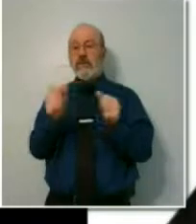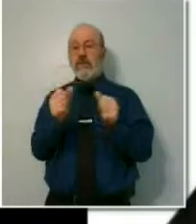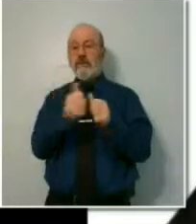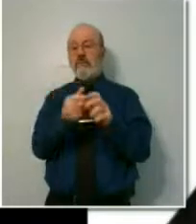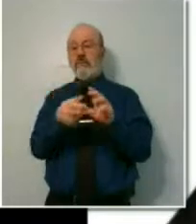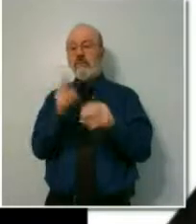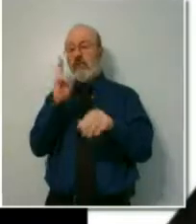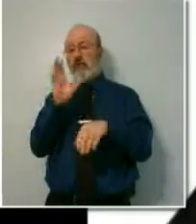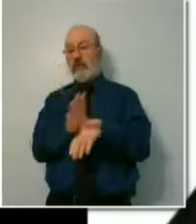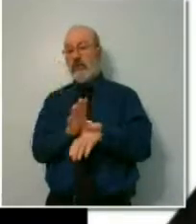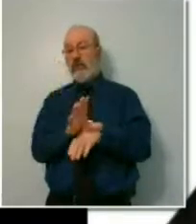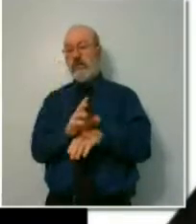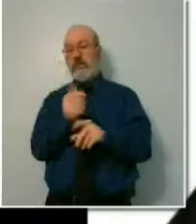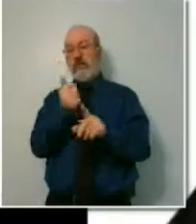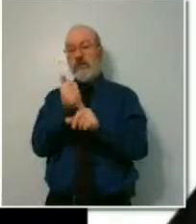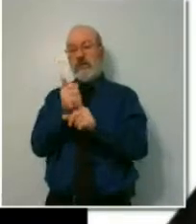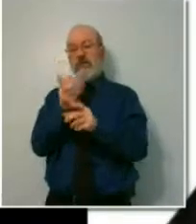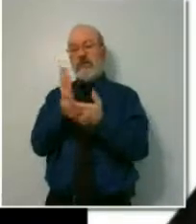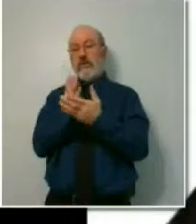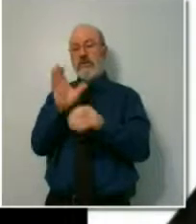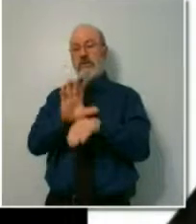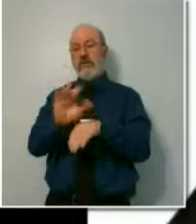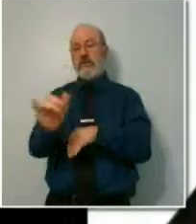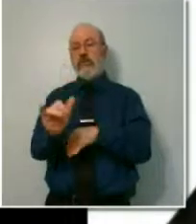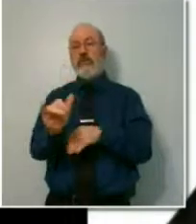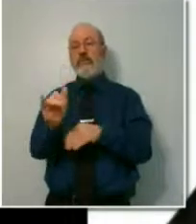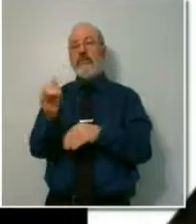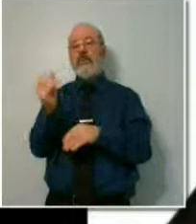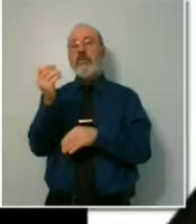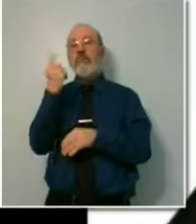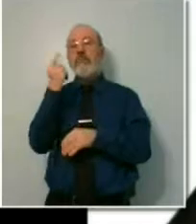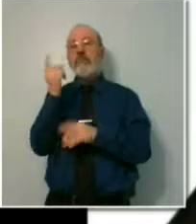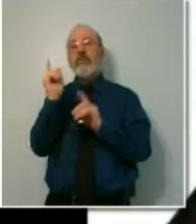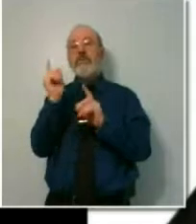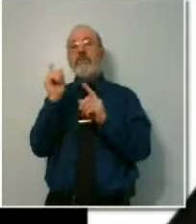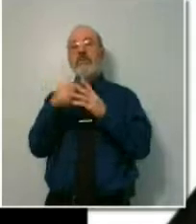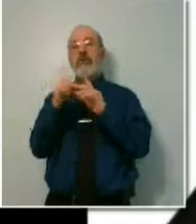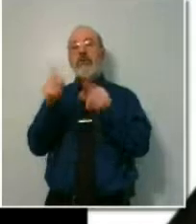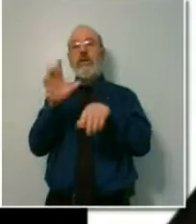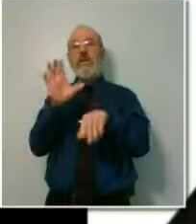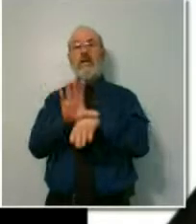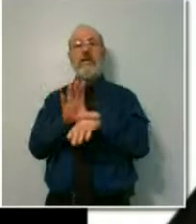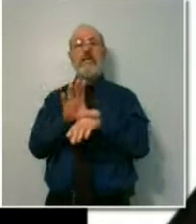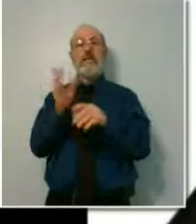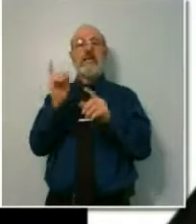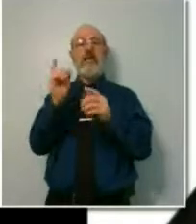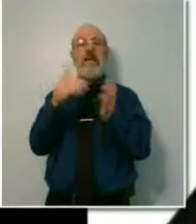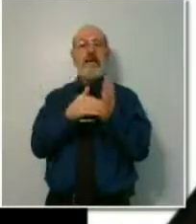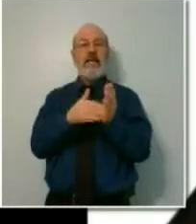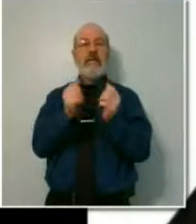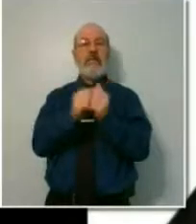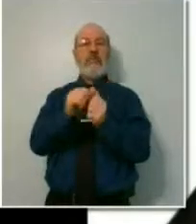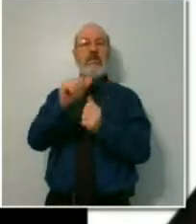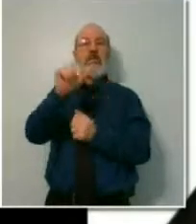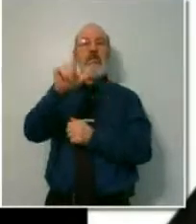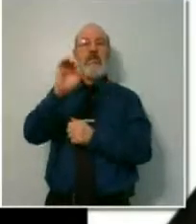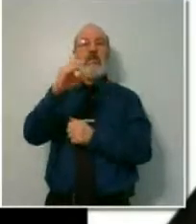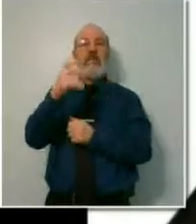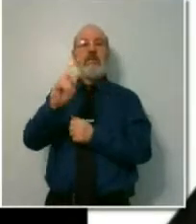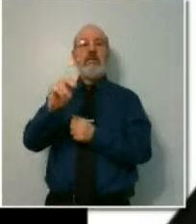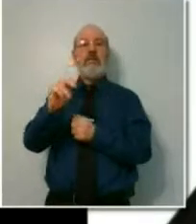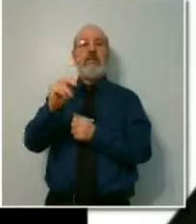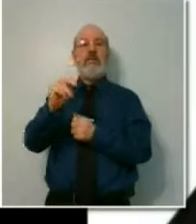she stopped coming as well. Some months ago, she began coming again with Leshem and their new baby, Hyacinth.